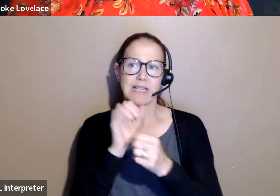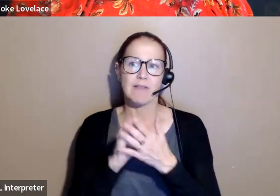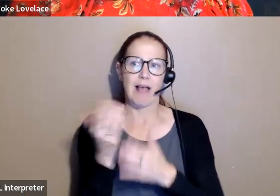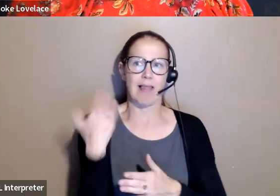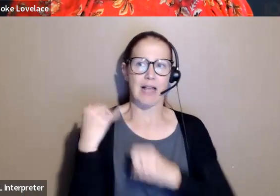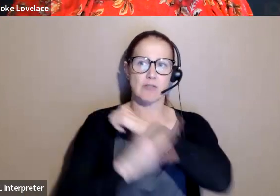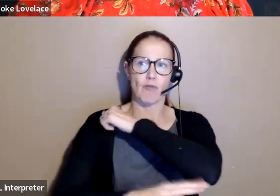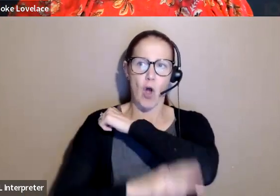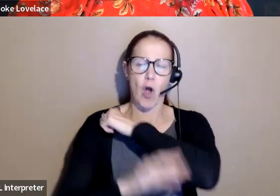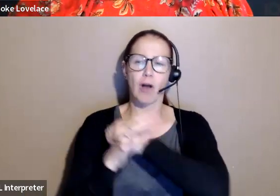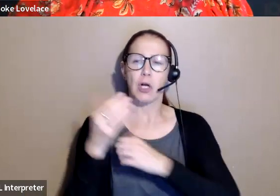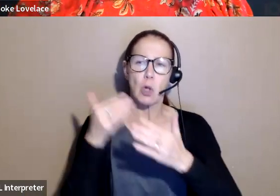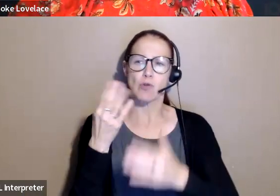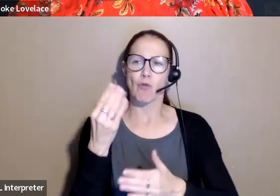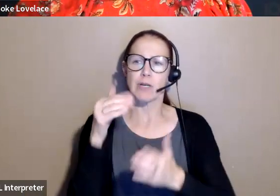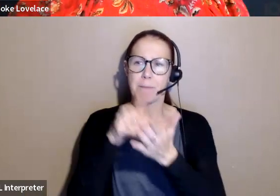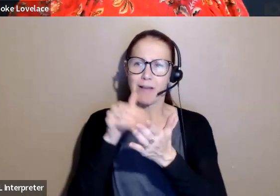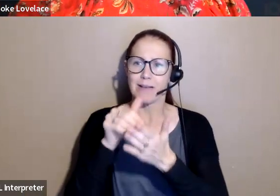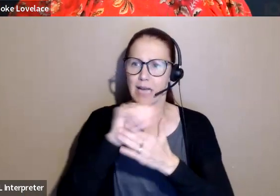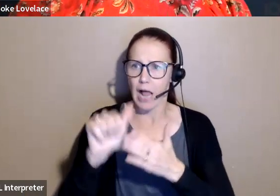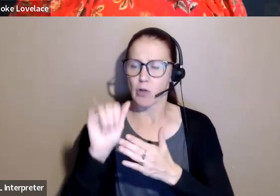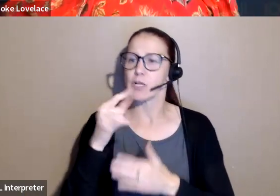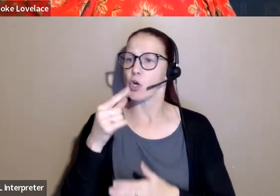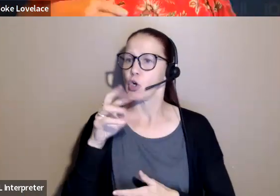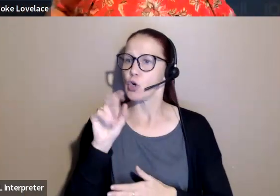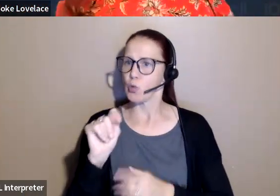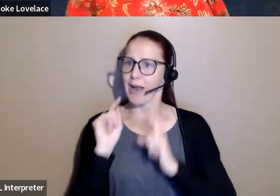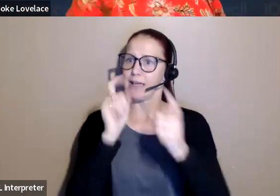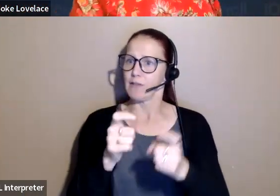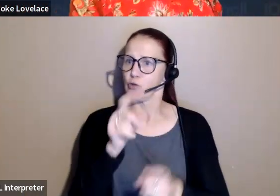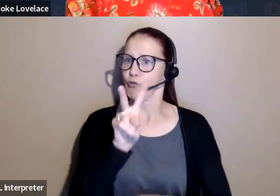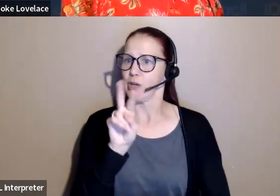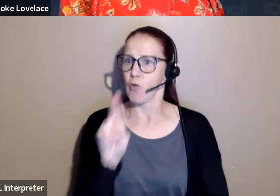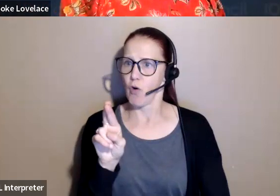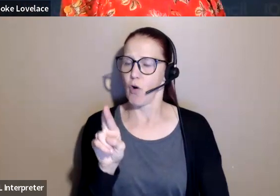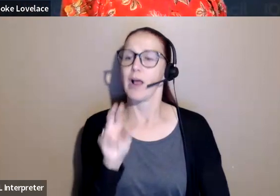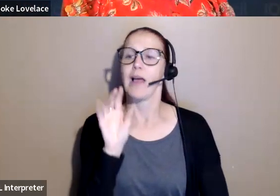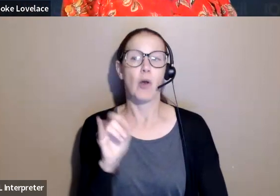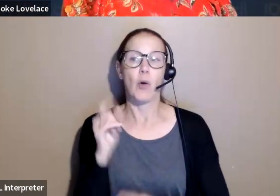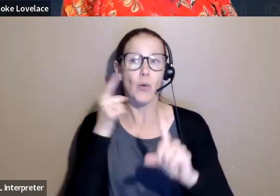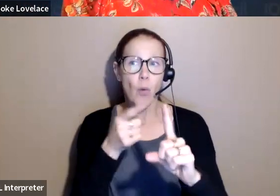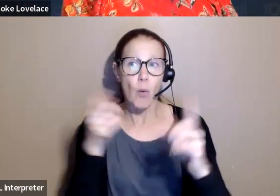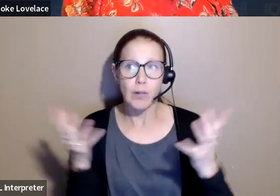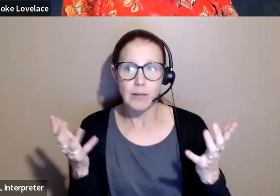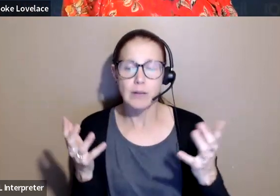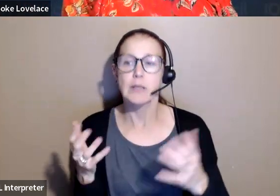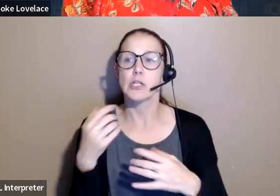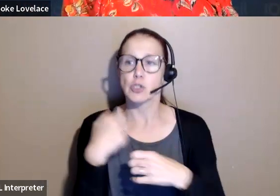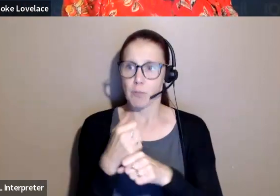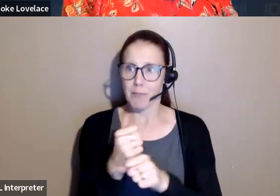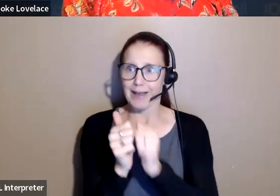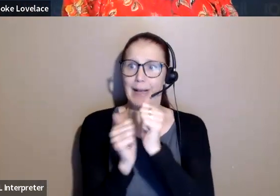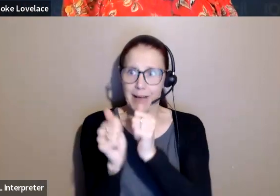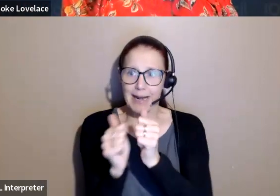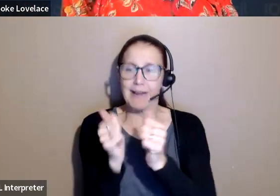million. This was a grant that was awarded to the vocational rehabilitation. And basically its goal is to make competitive and